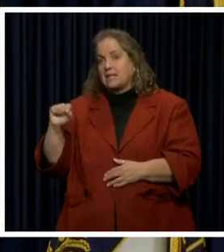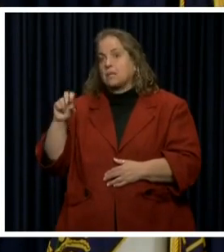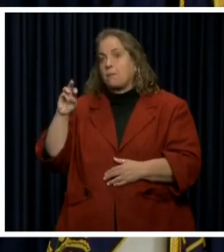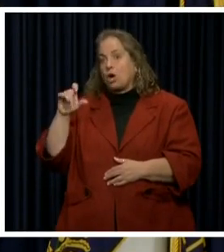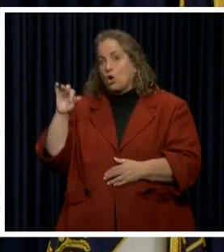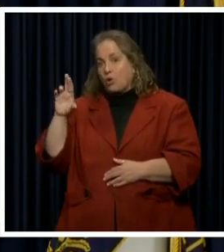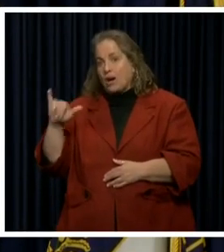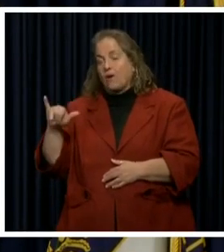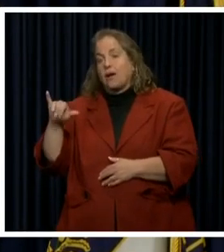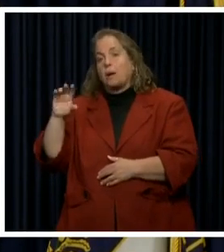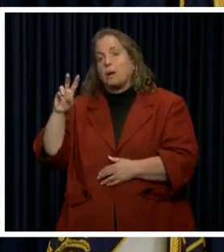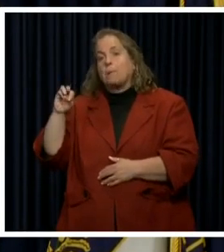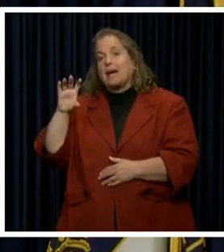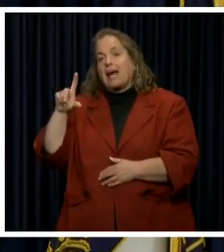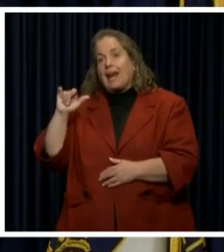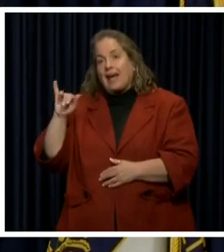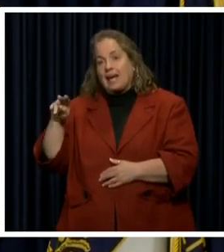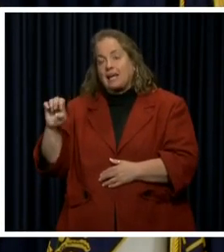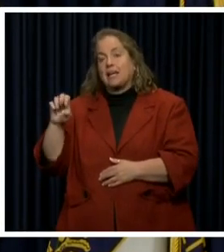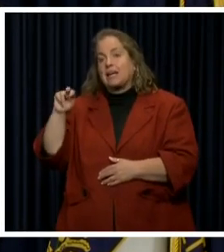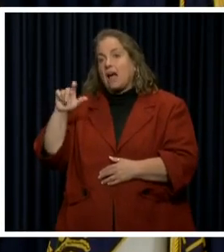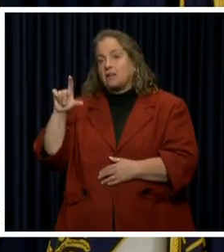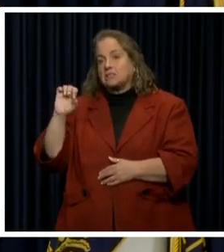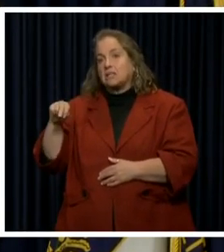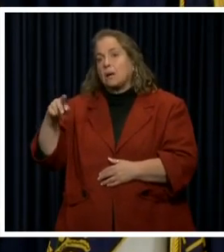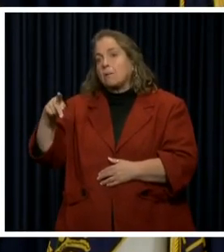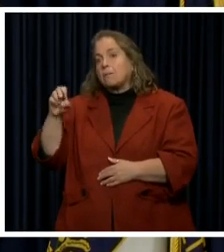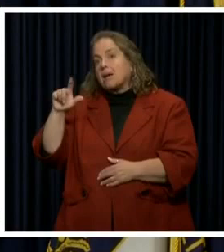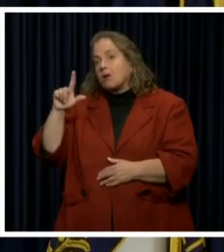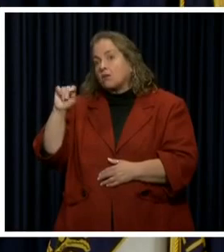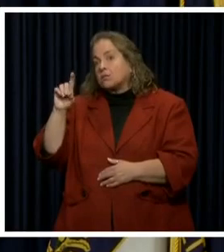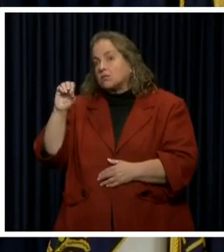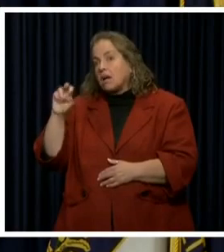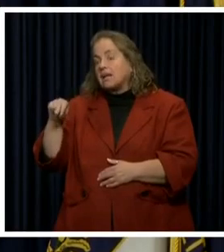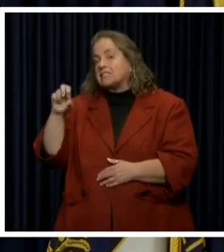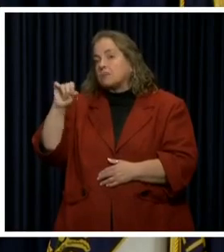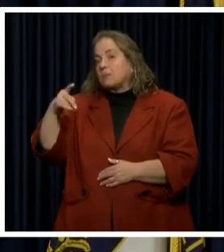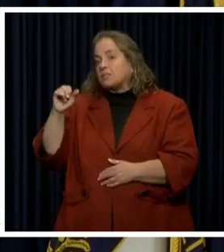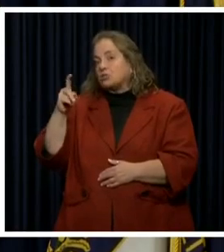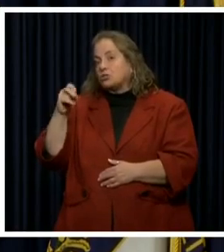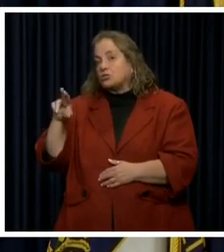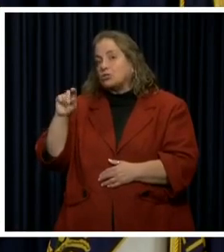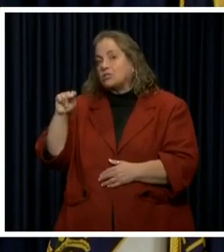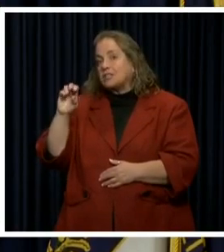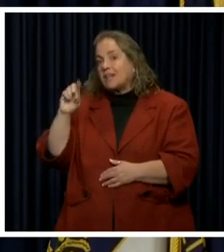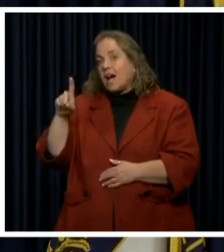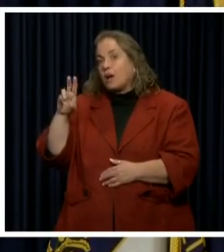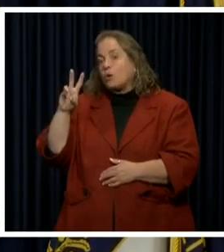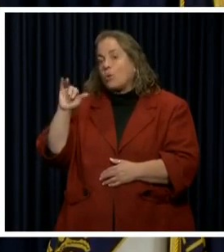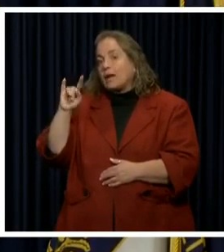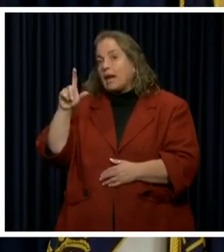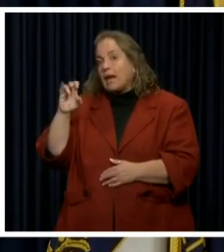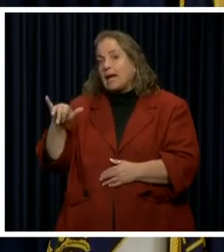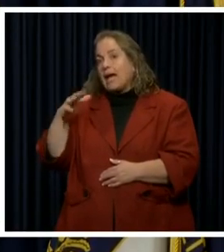McLean, Nelson, Pendleton, Spencer, Todd, Whitley, and Woodford. And just